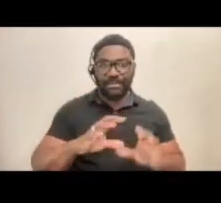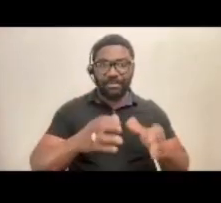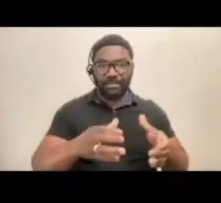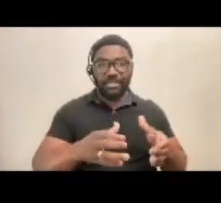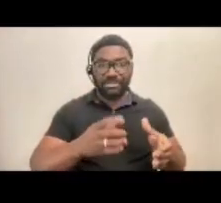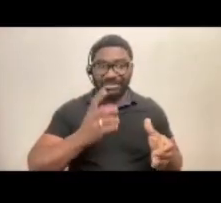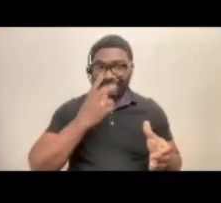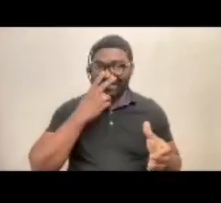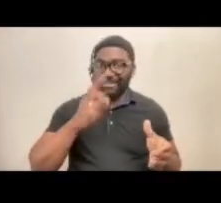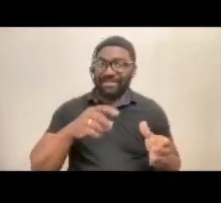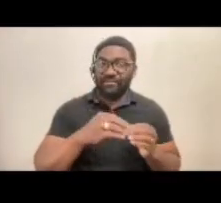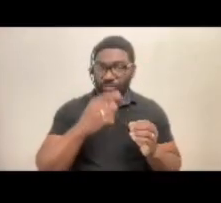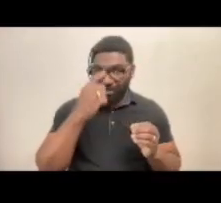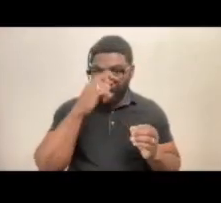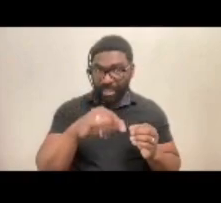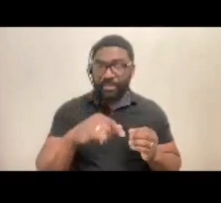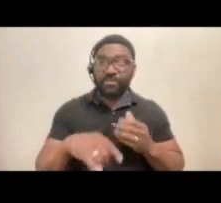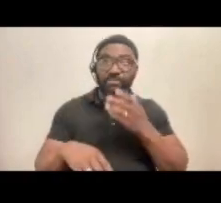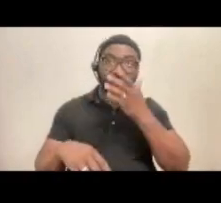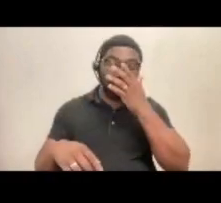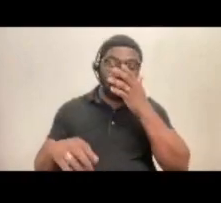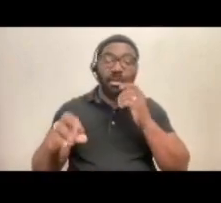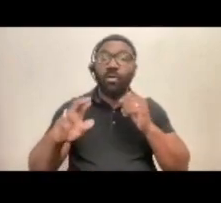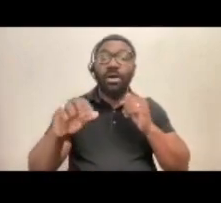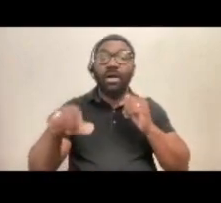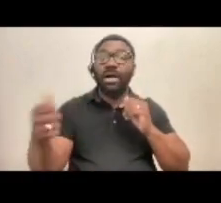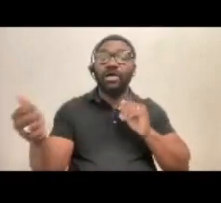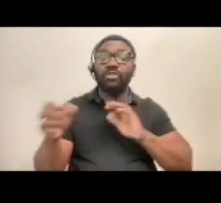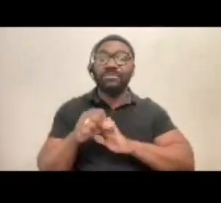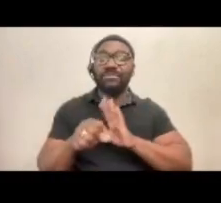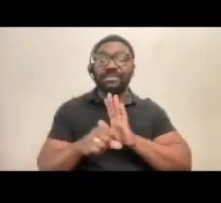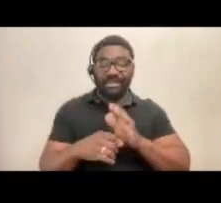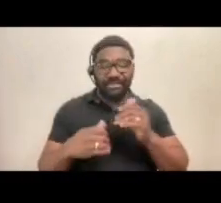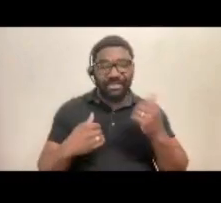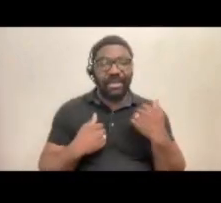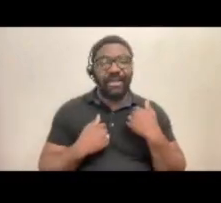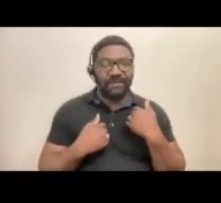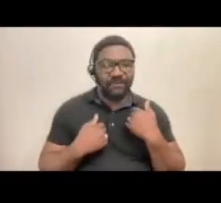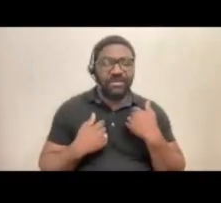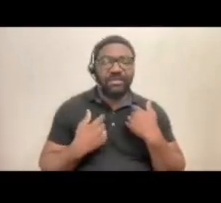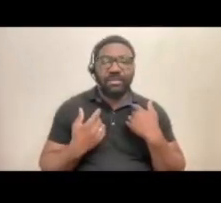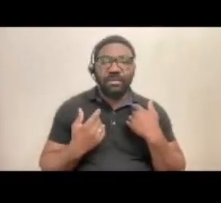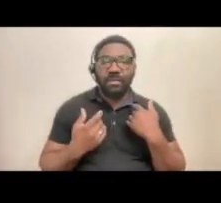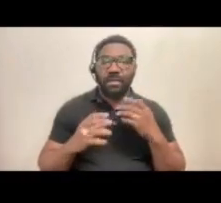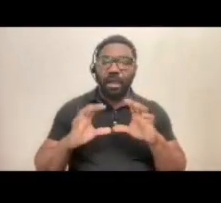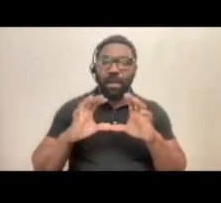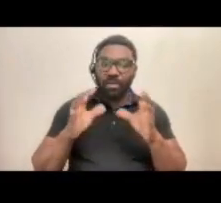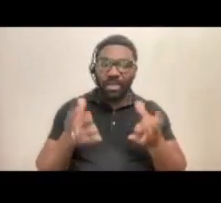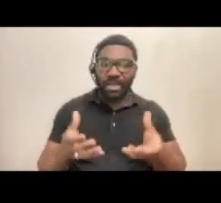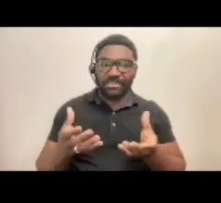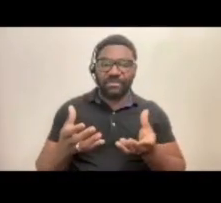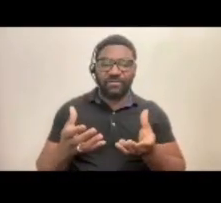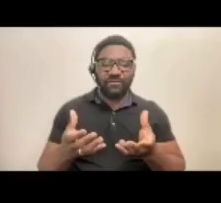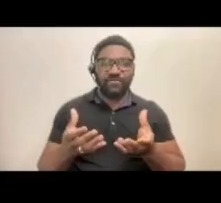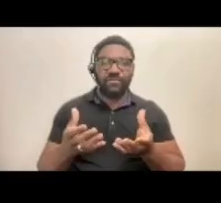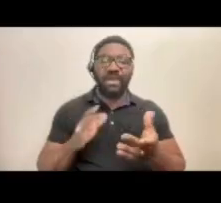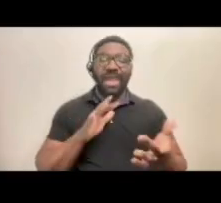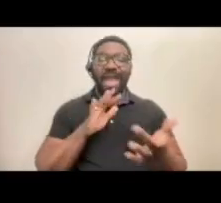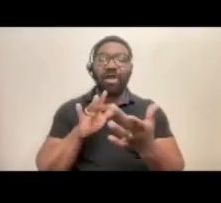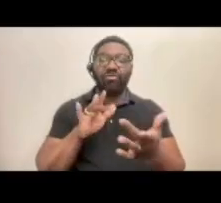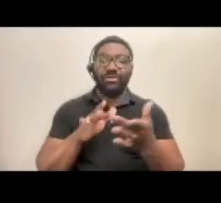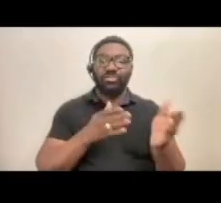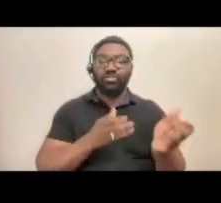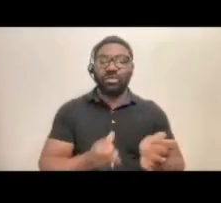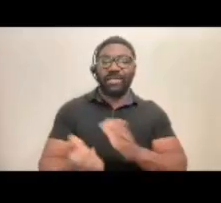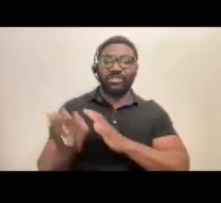community. You could be like other states that have who have developed comprehensive outreach strategies. Truly, states